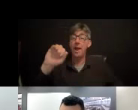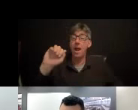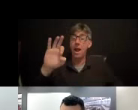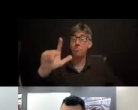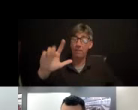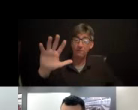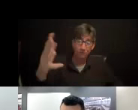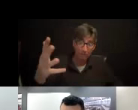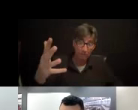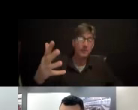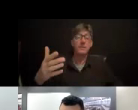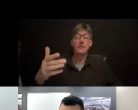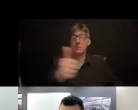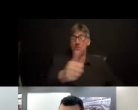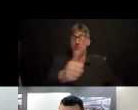into effect.